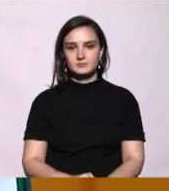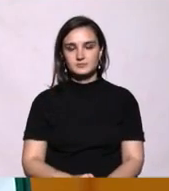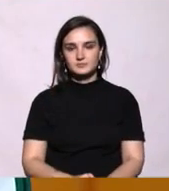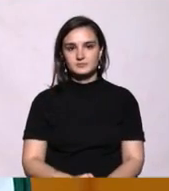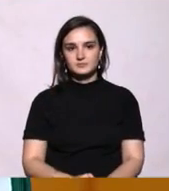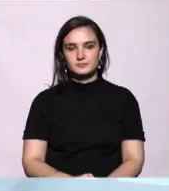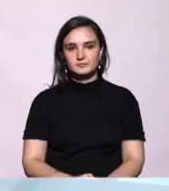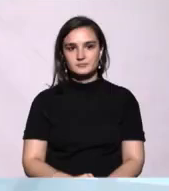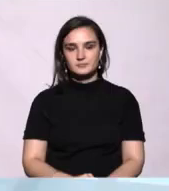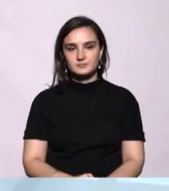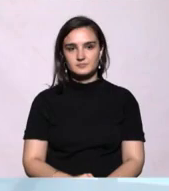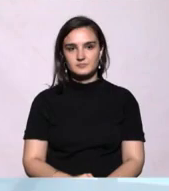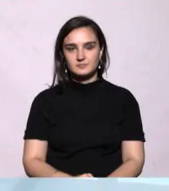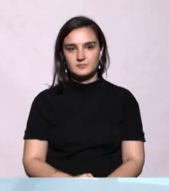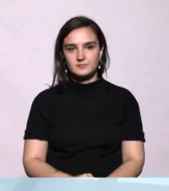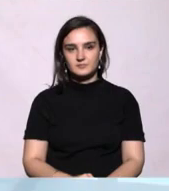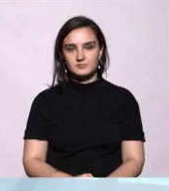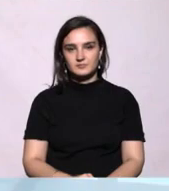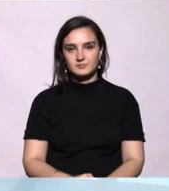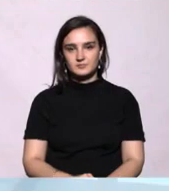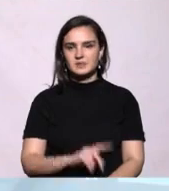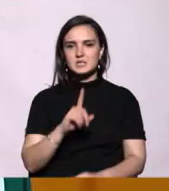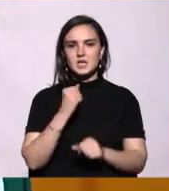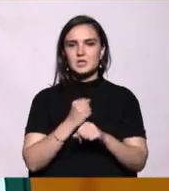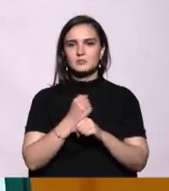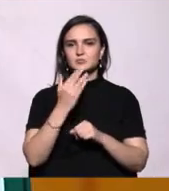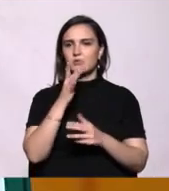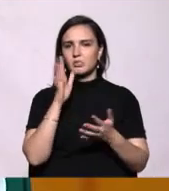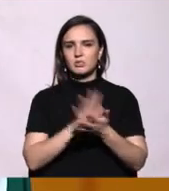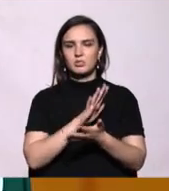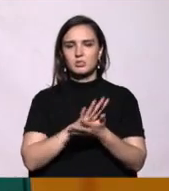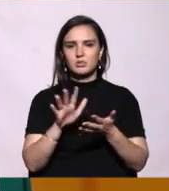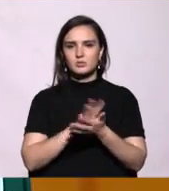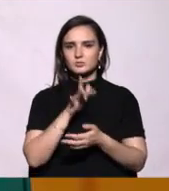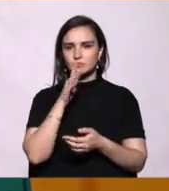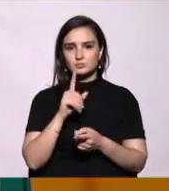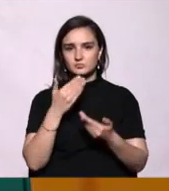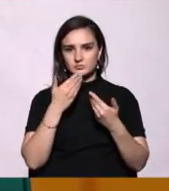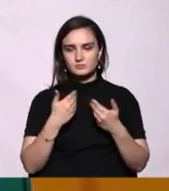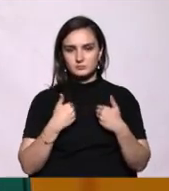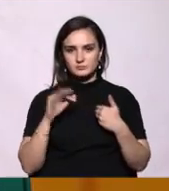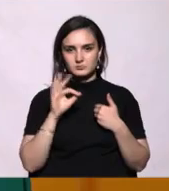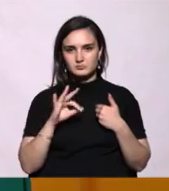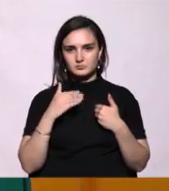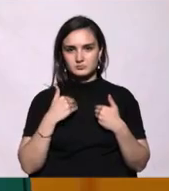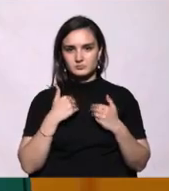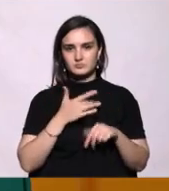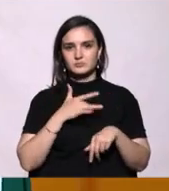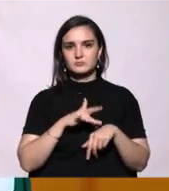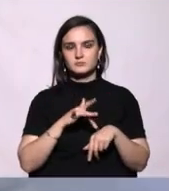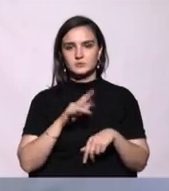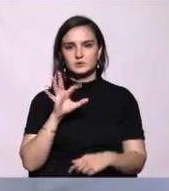So, Helen, what do you do in your free time? So, you are asking me about my hobbies?